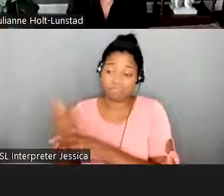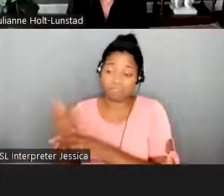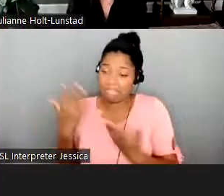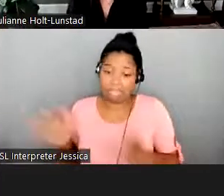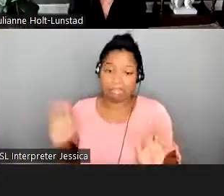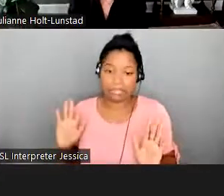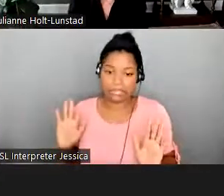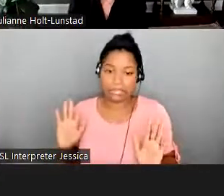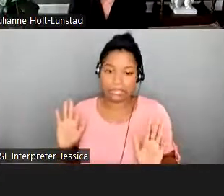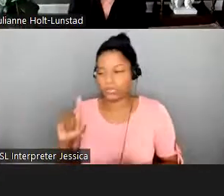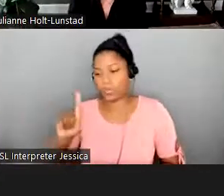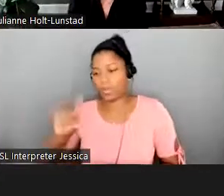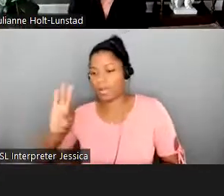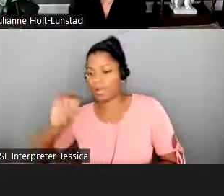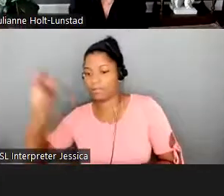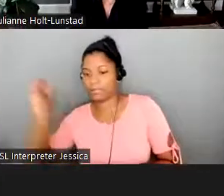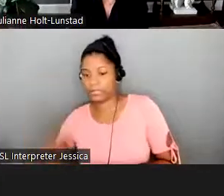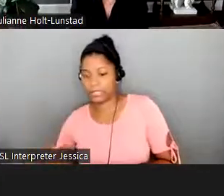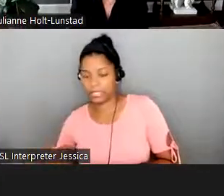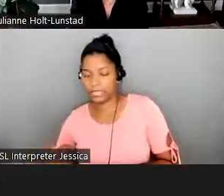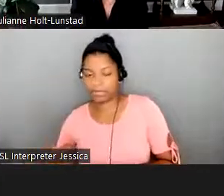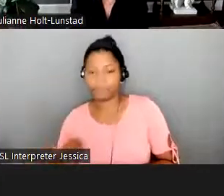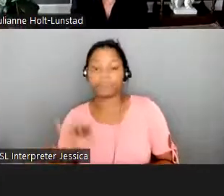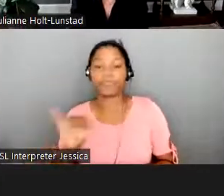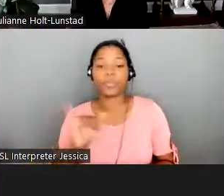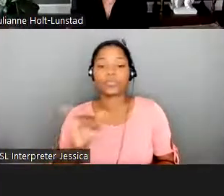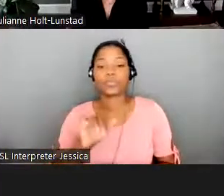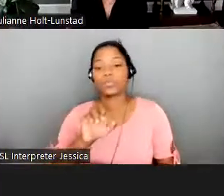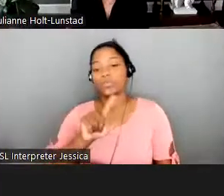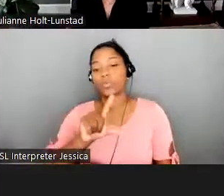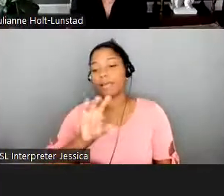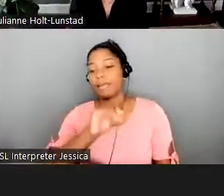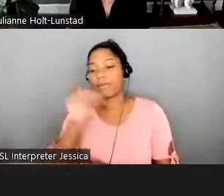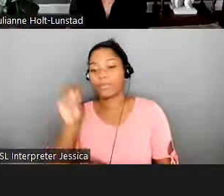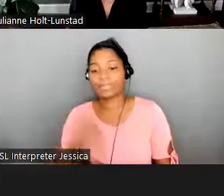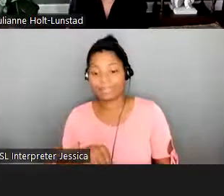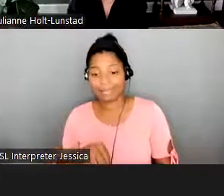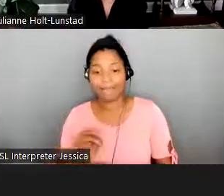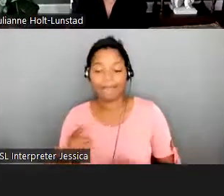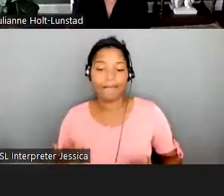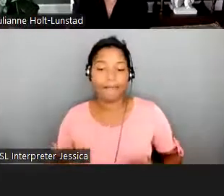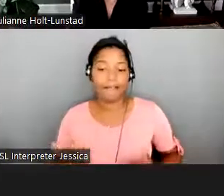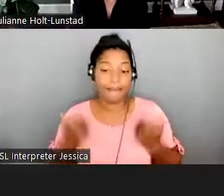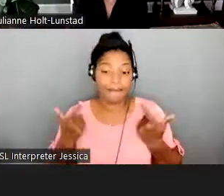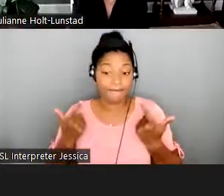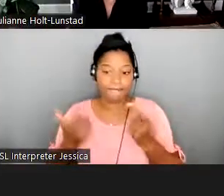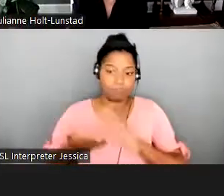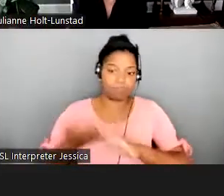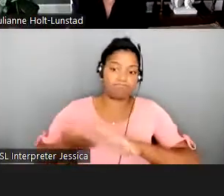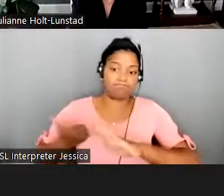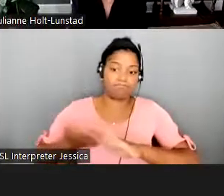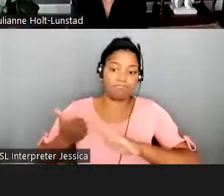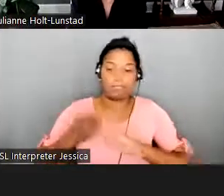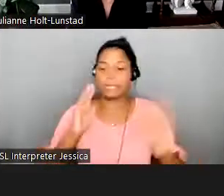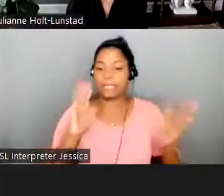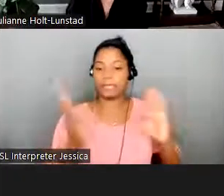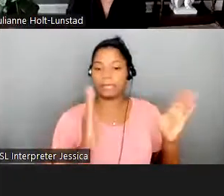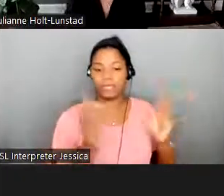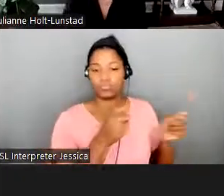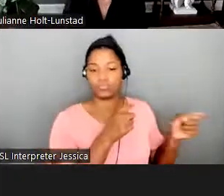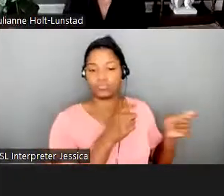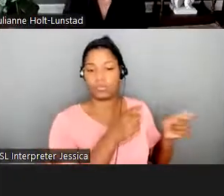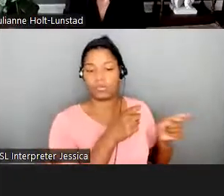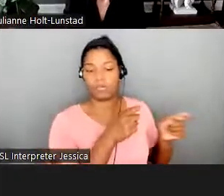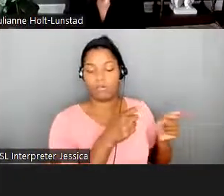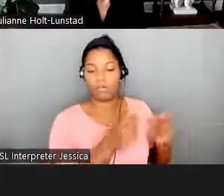And this was also associated with a 29% increased likelihood of longer survival compared to controls. And